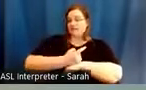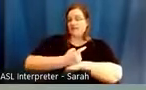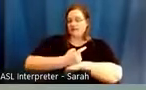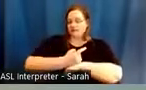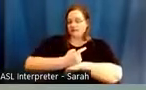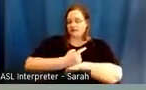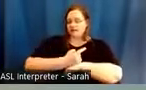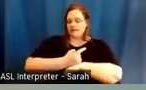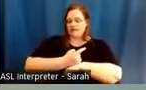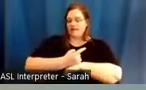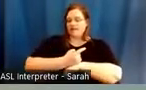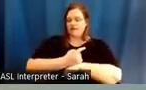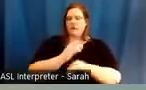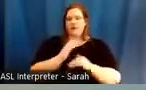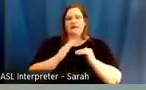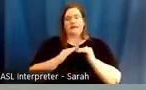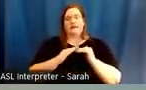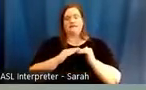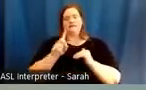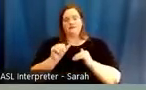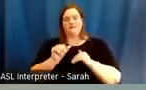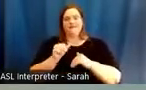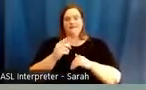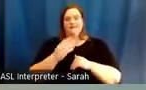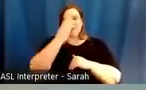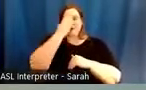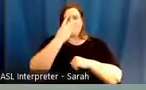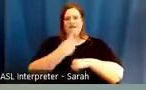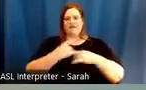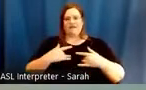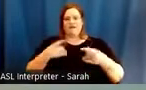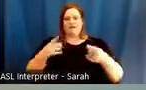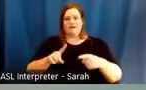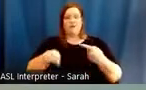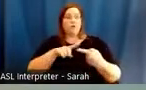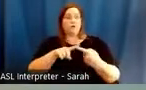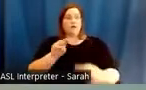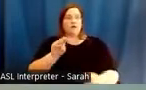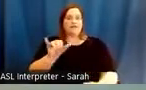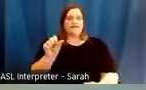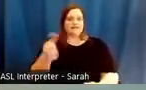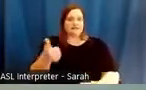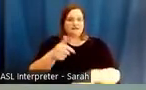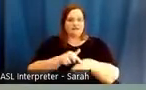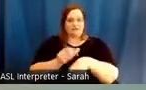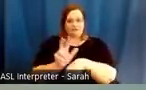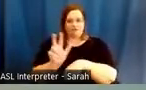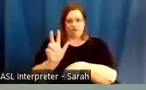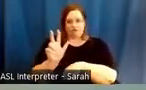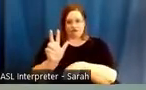or at least another Disability Awareness Day event coming up on May 10th at 3 p.m.